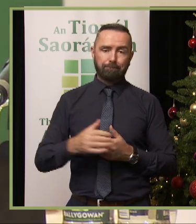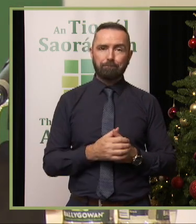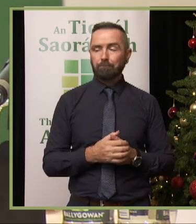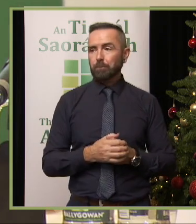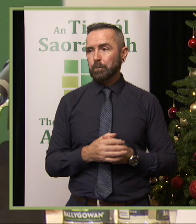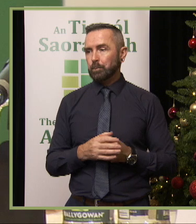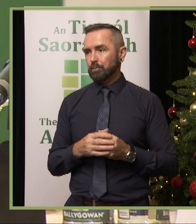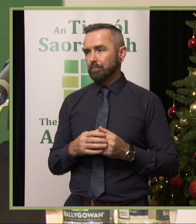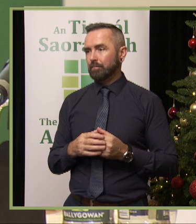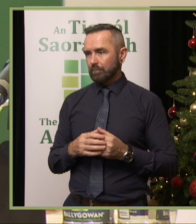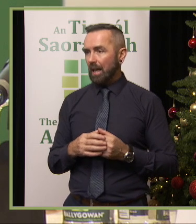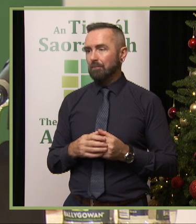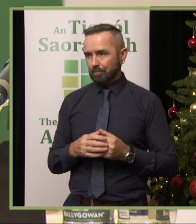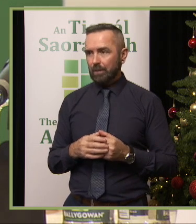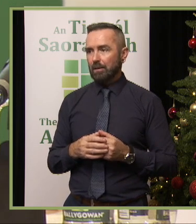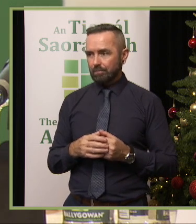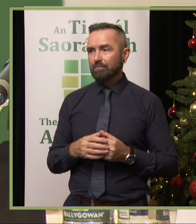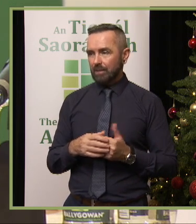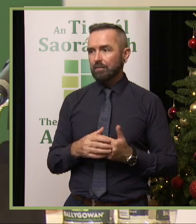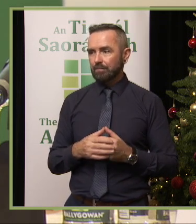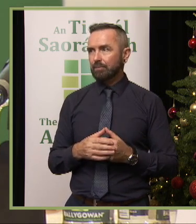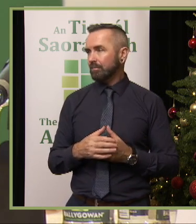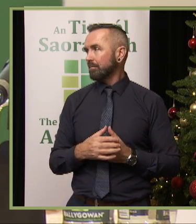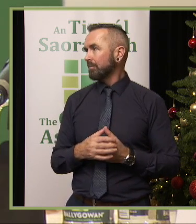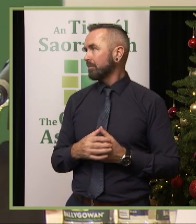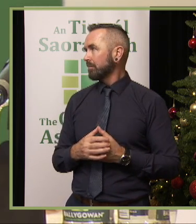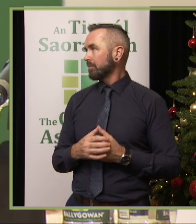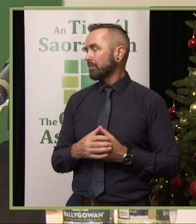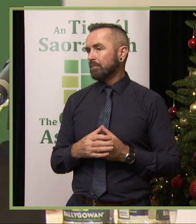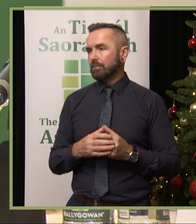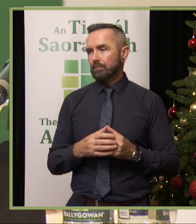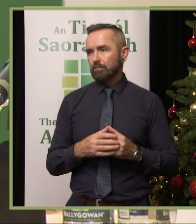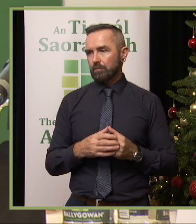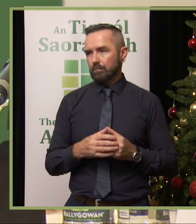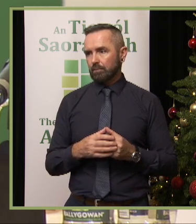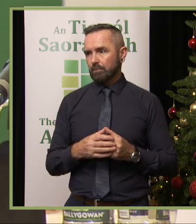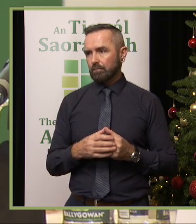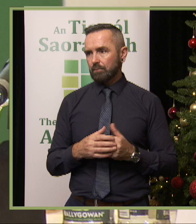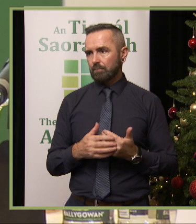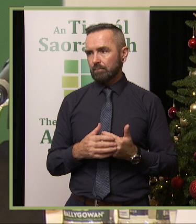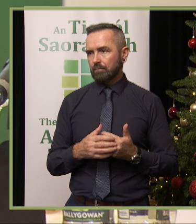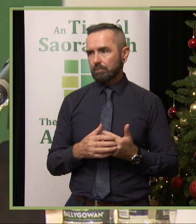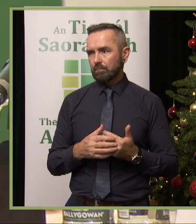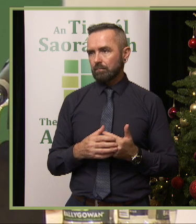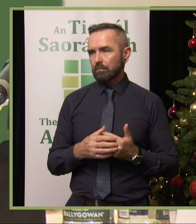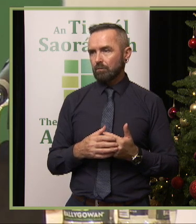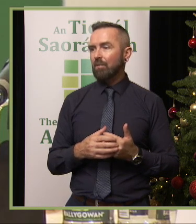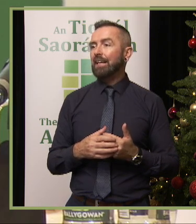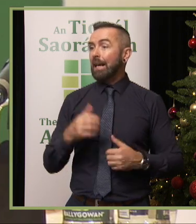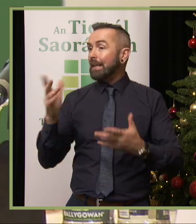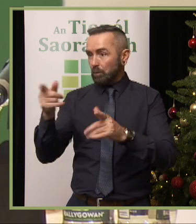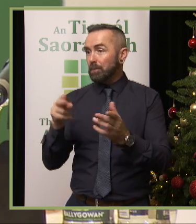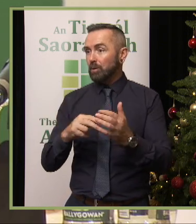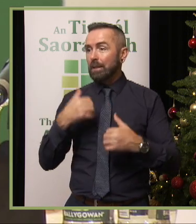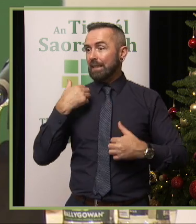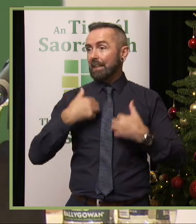Okay. So, instead of what we had, which was a one line, now, the Assembly suggests